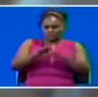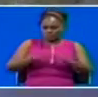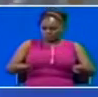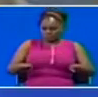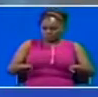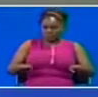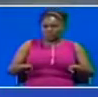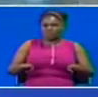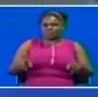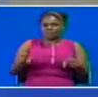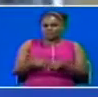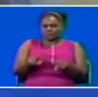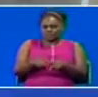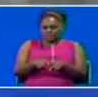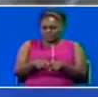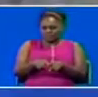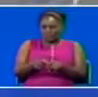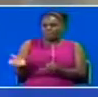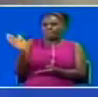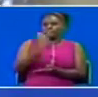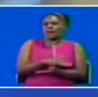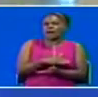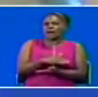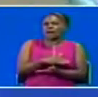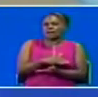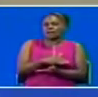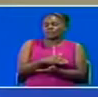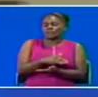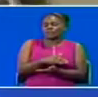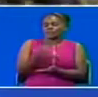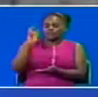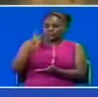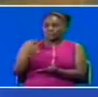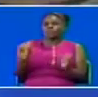role did pay off eventually, netting super returns, even if it may not have saved some